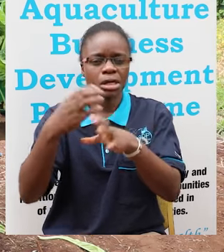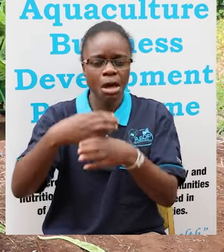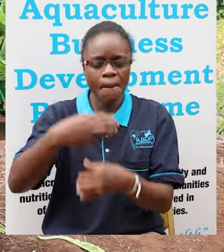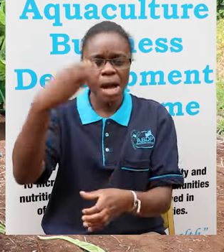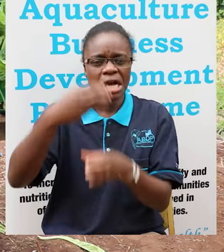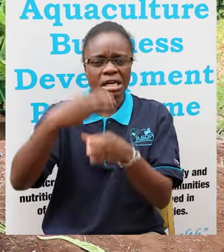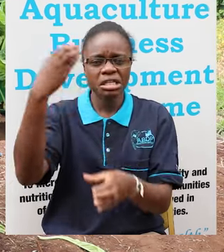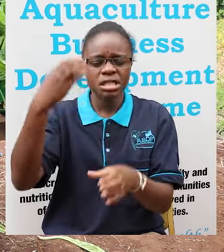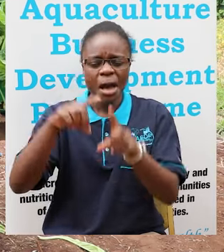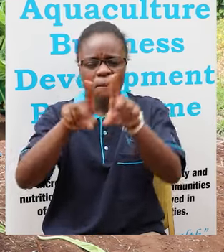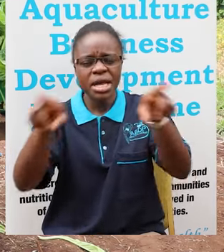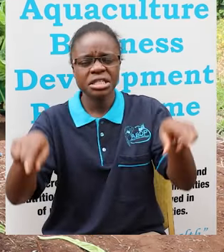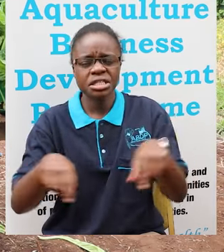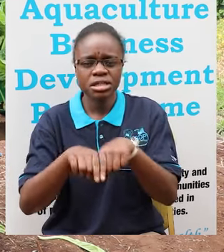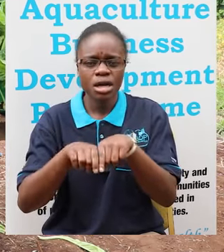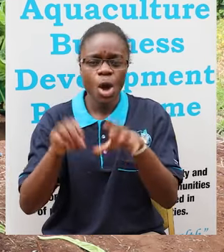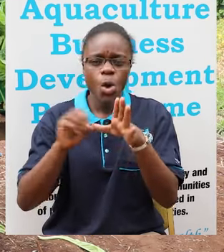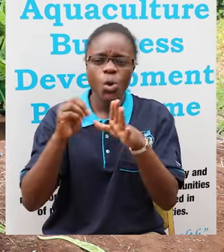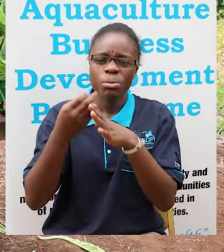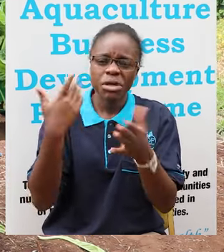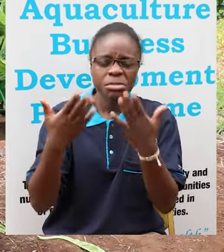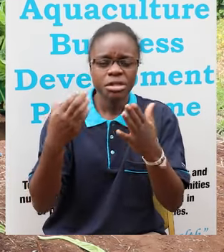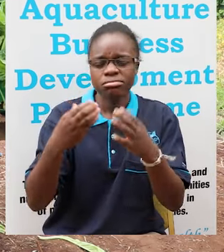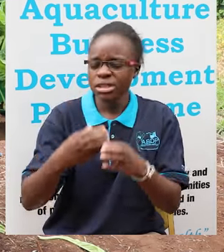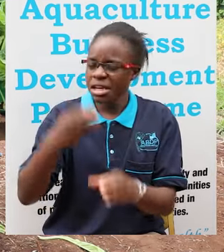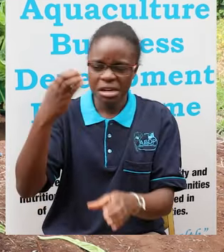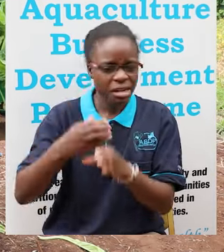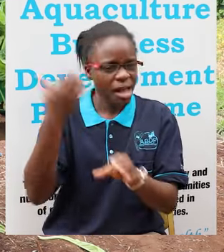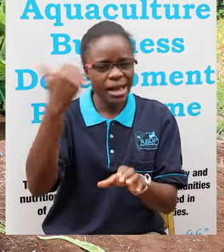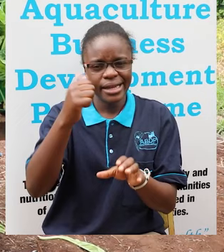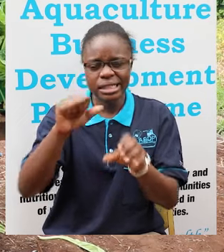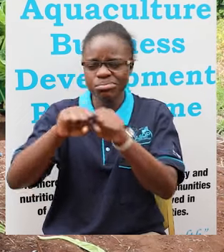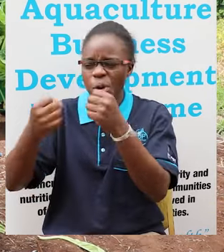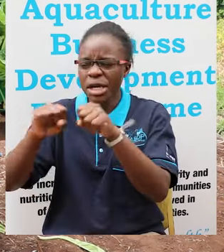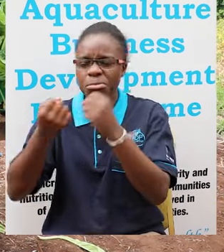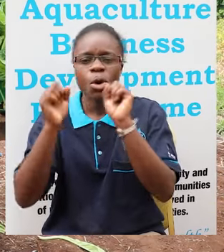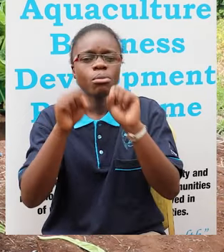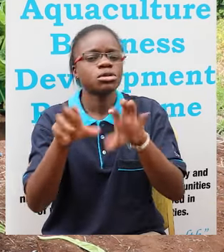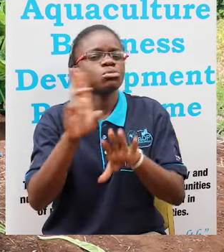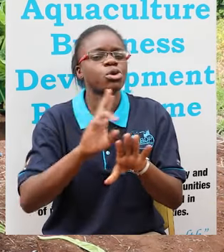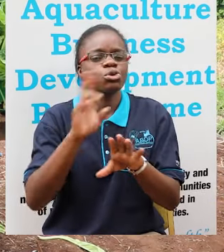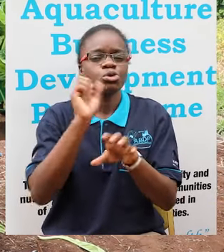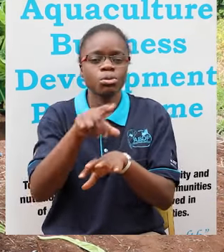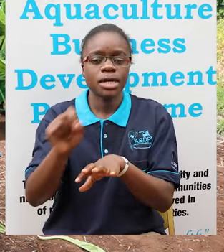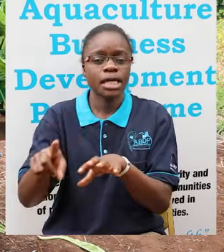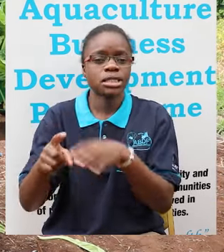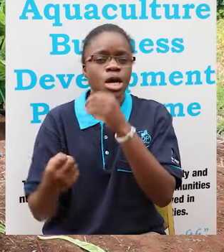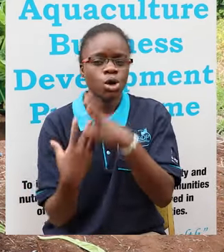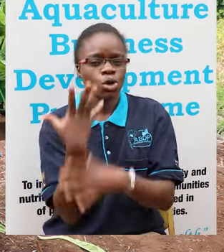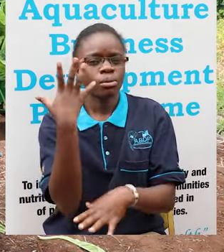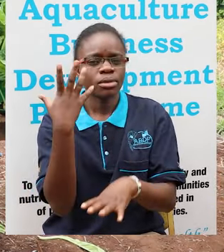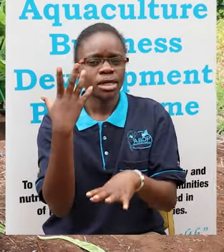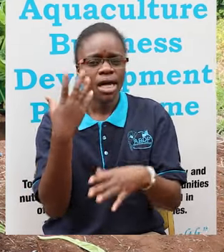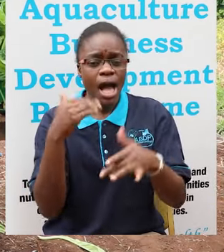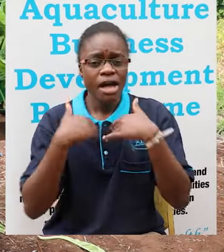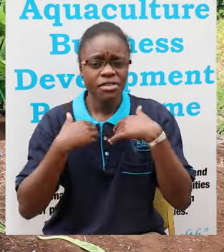buckets, broken basins, or broken jerry cans. You can turn them for vegetable production.